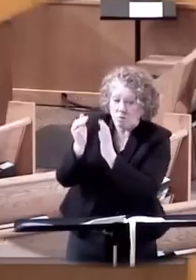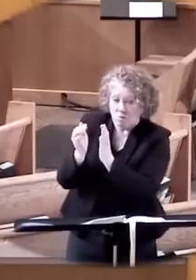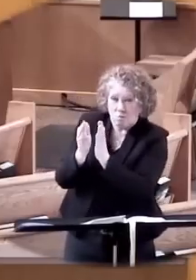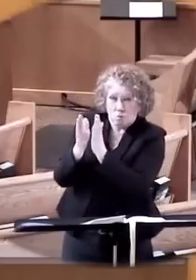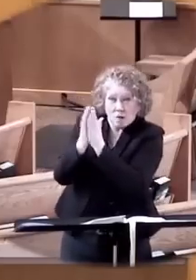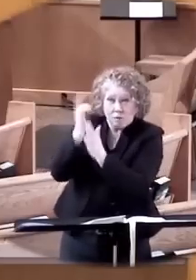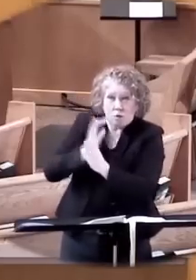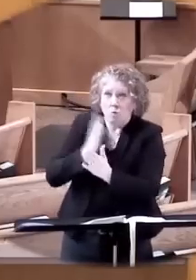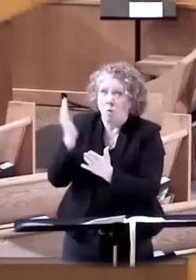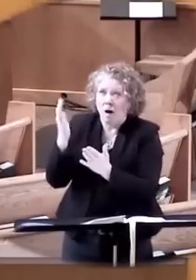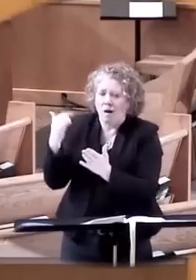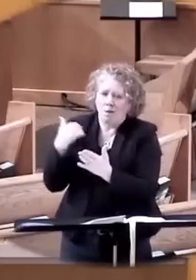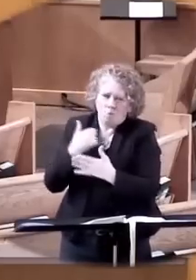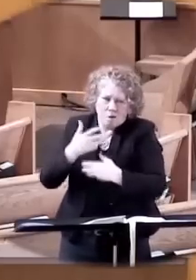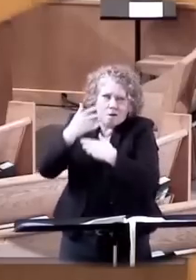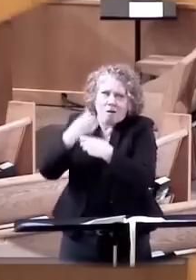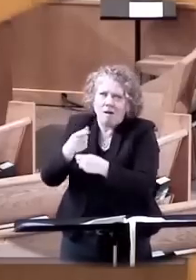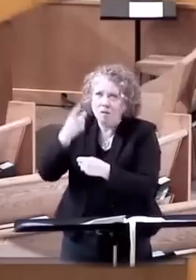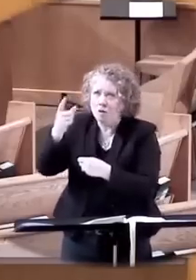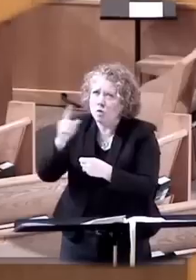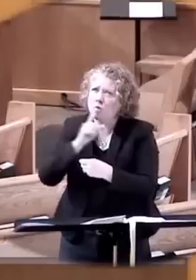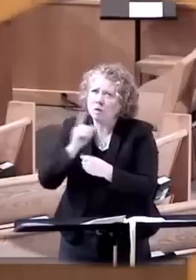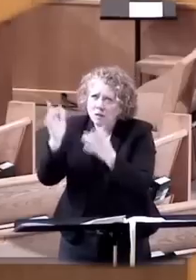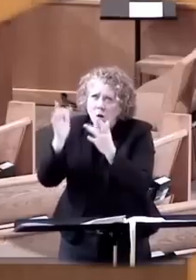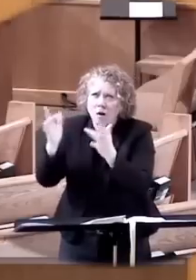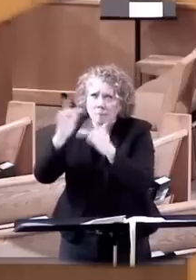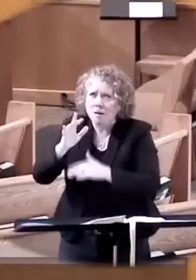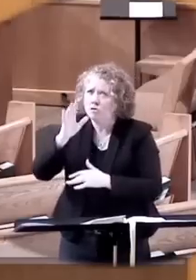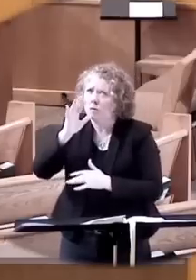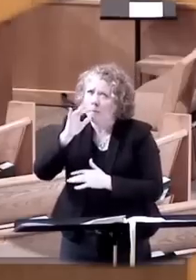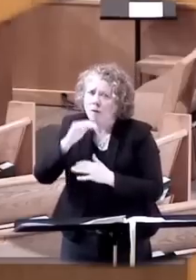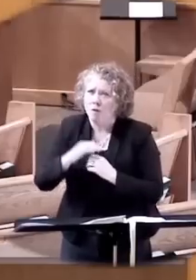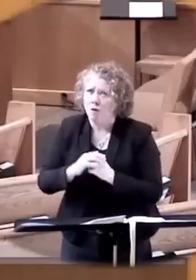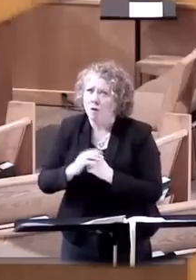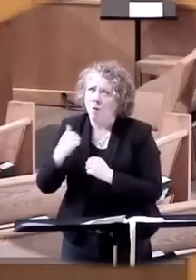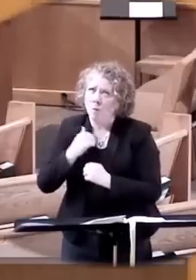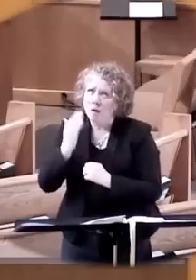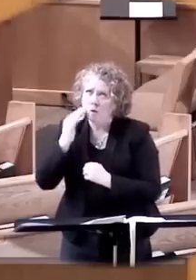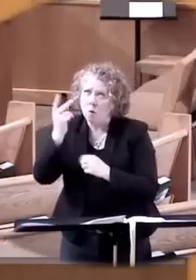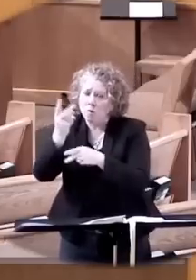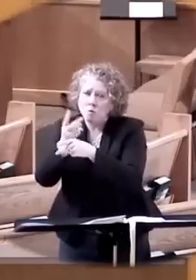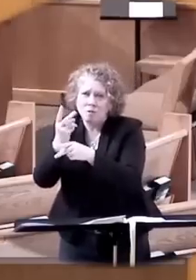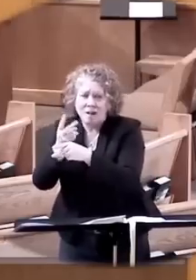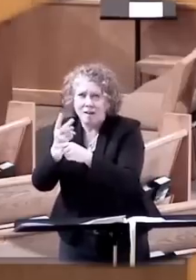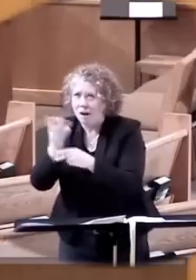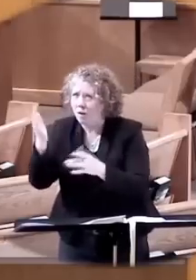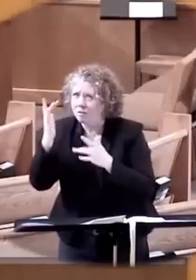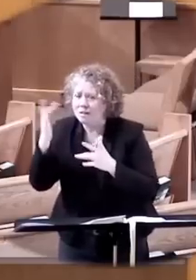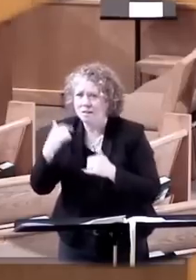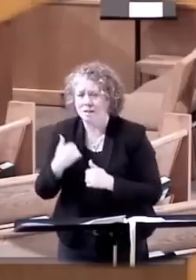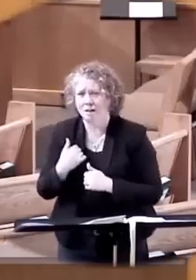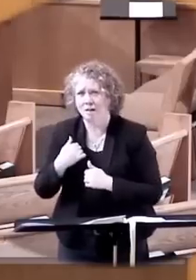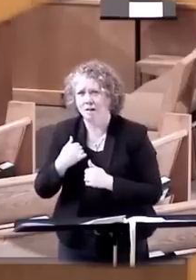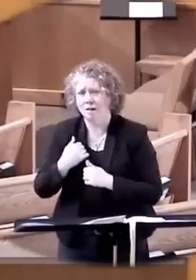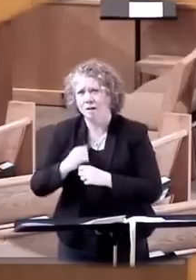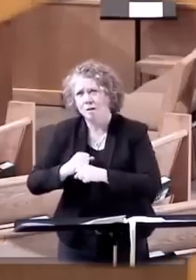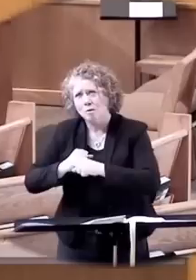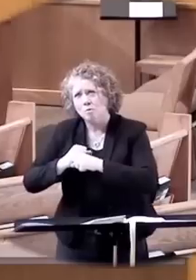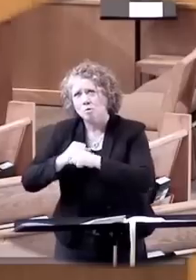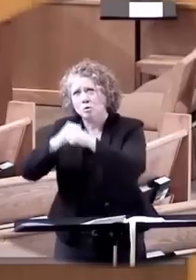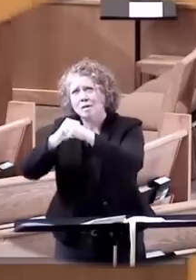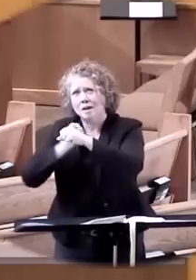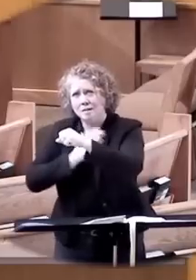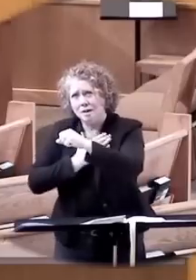Mother, health of the sick, and cause of our joy. Shelter us under the mantle of your